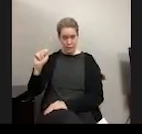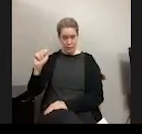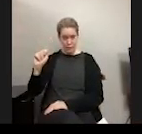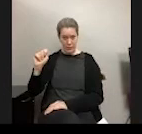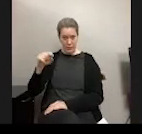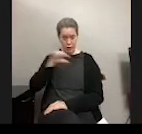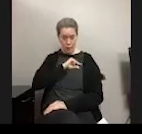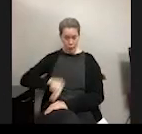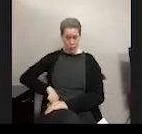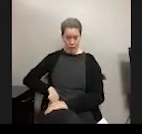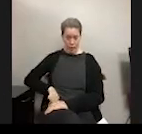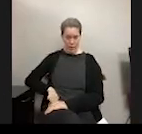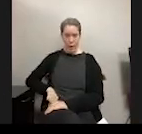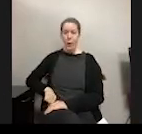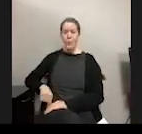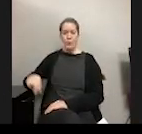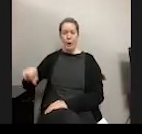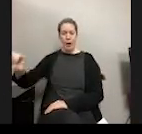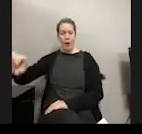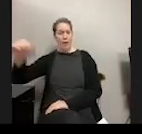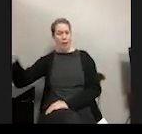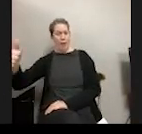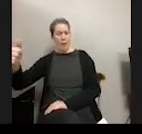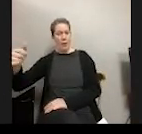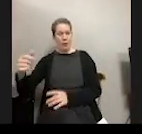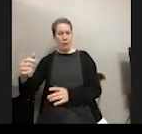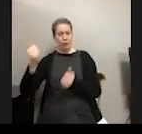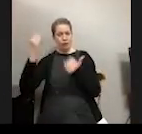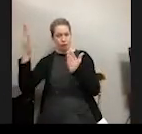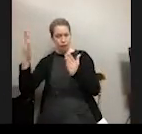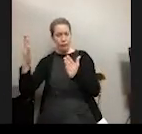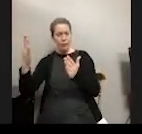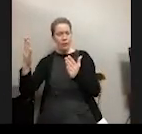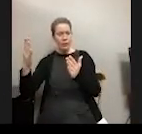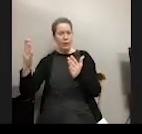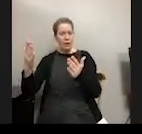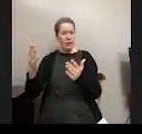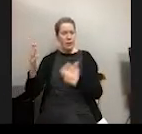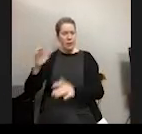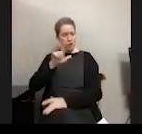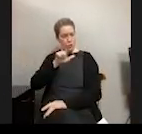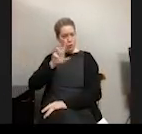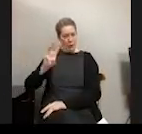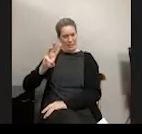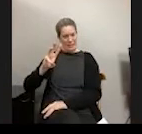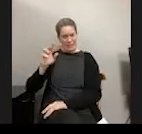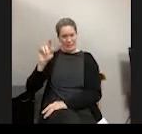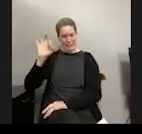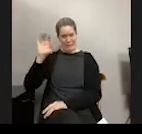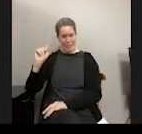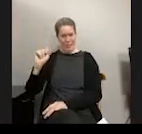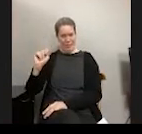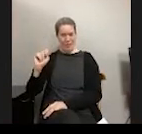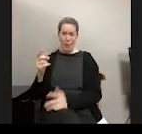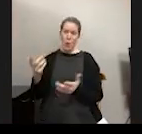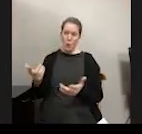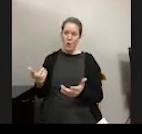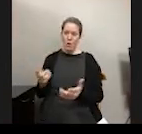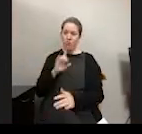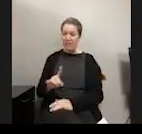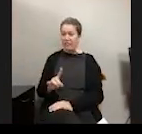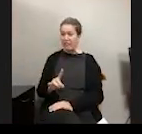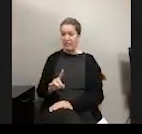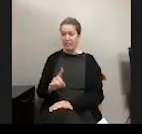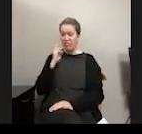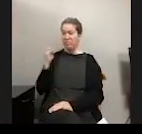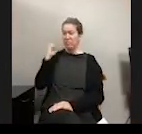jam. And then I did participate in Nuit Blanche a lot. And I did feel like, yeah, you have to have a good thing and you got to have a team.